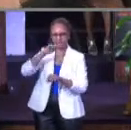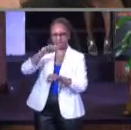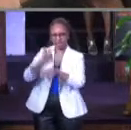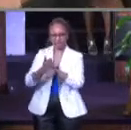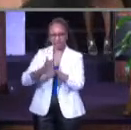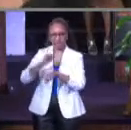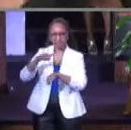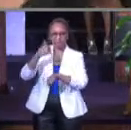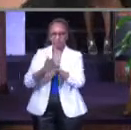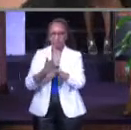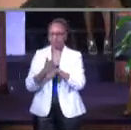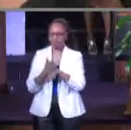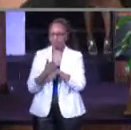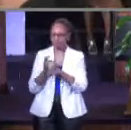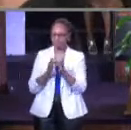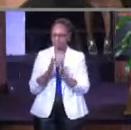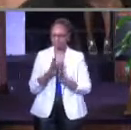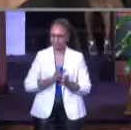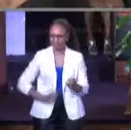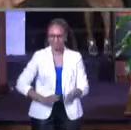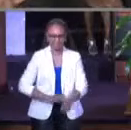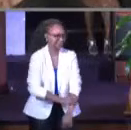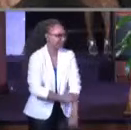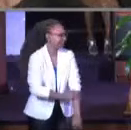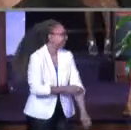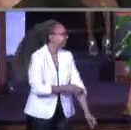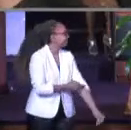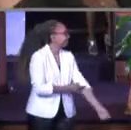Amen. Amen.